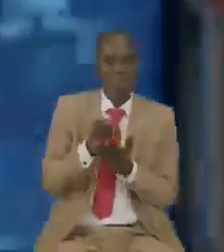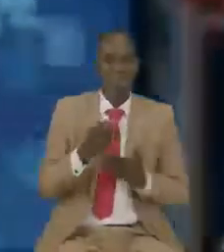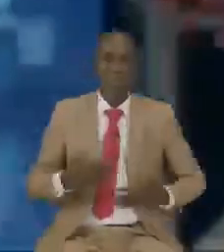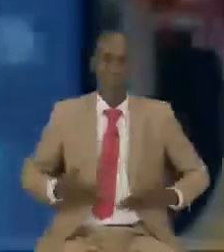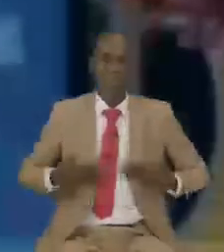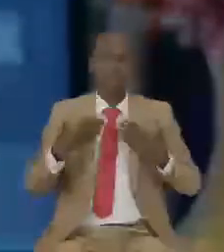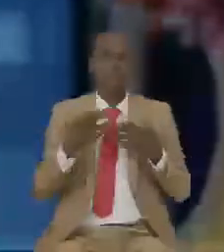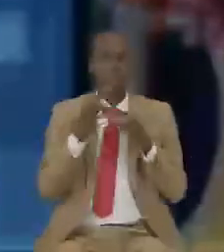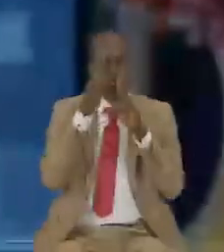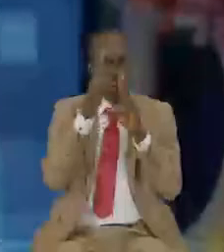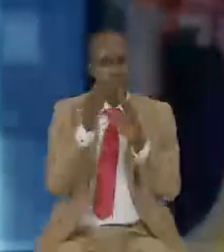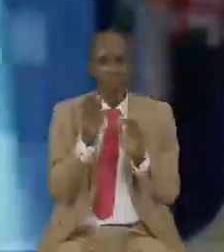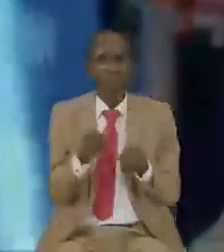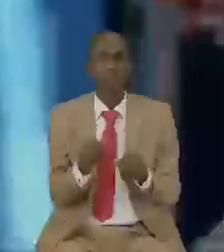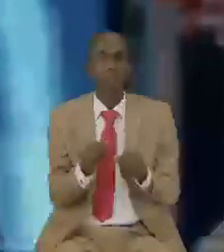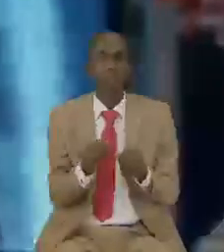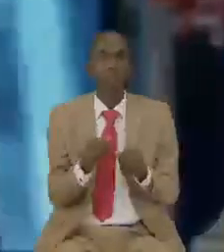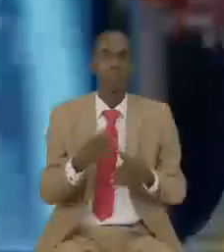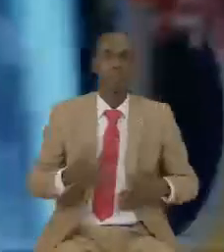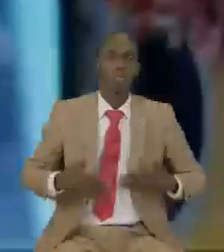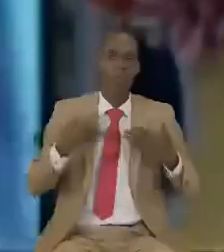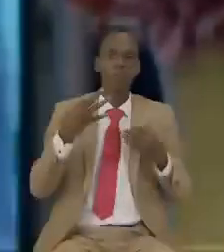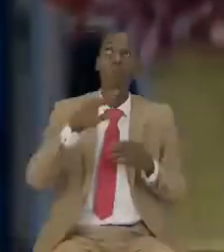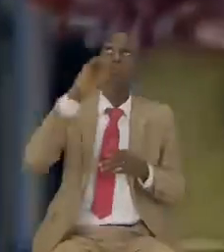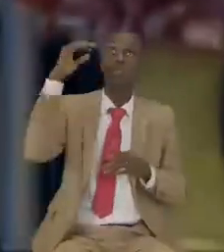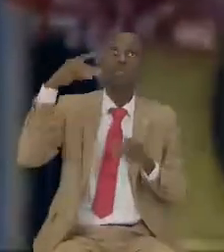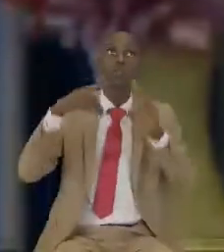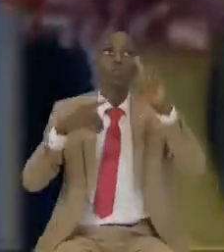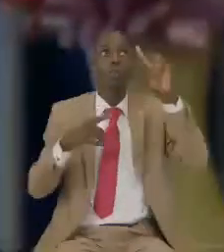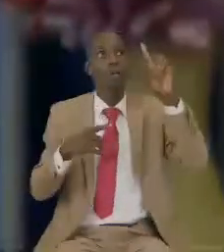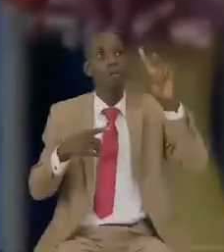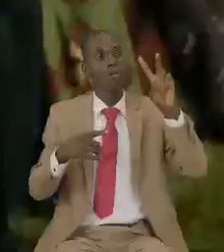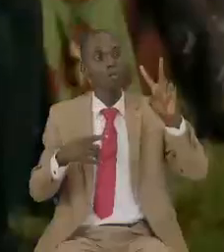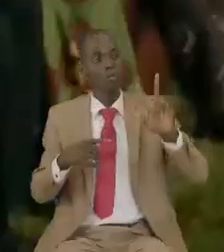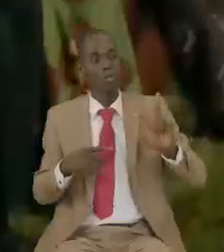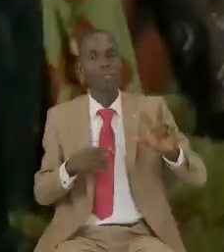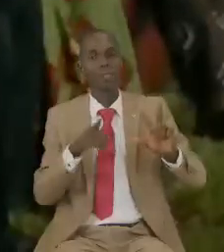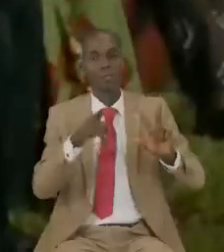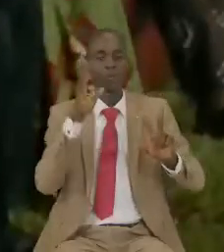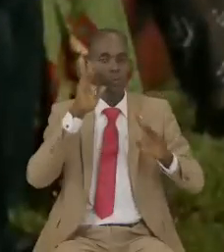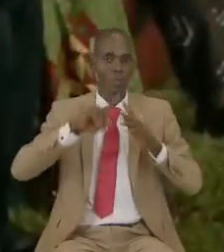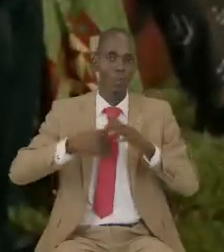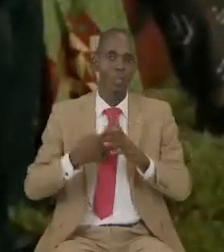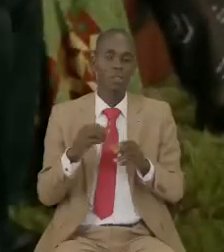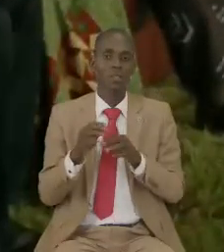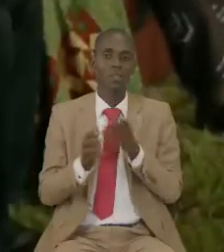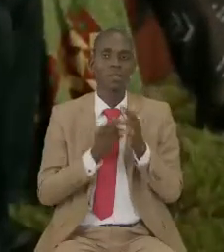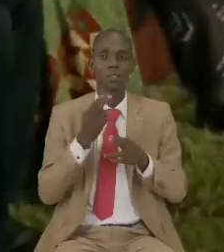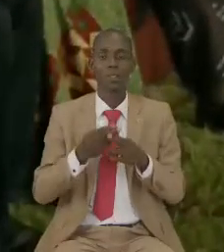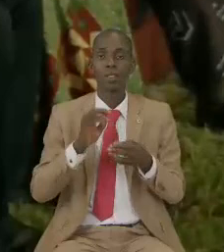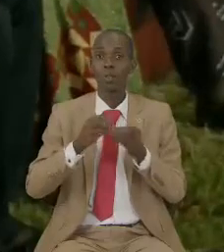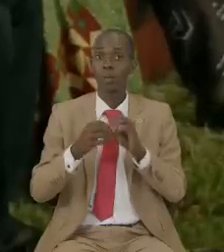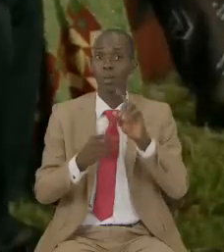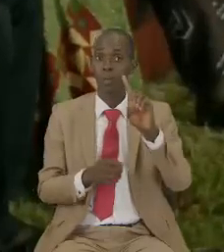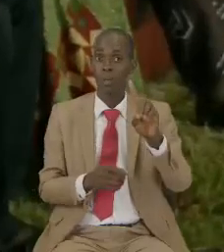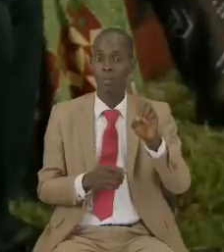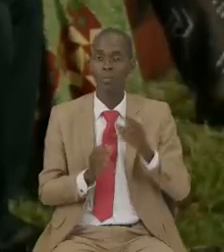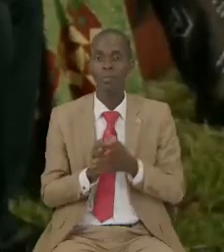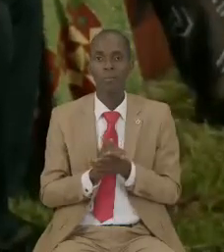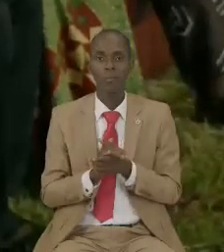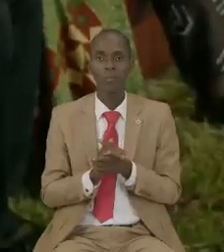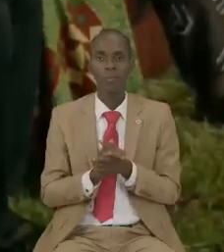life of grace. One, two, three, you begin. Number one,